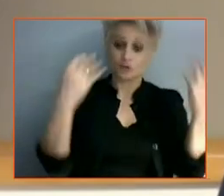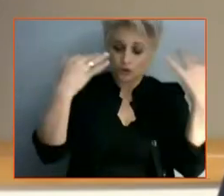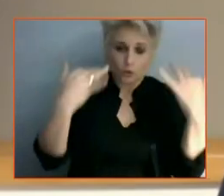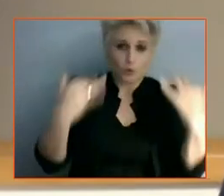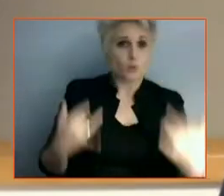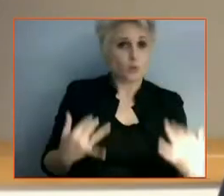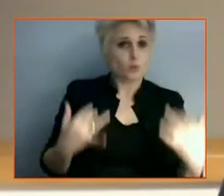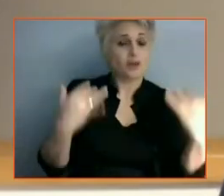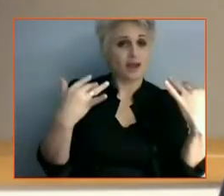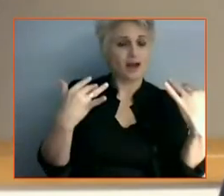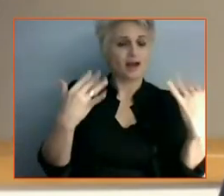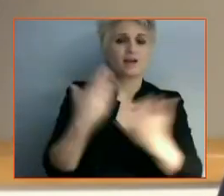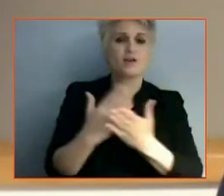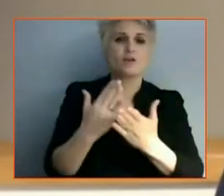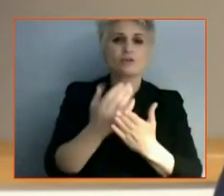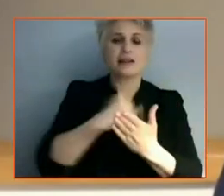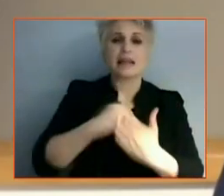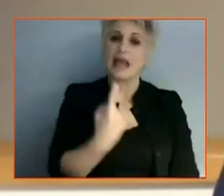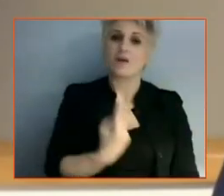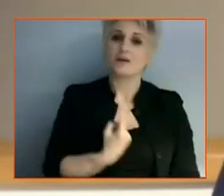it enhances our identity.